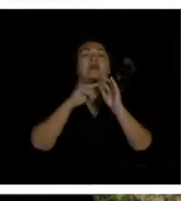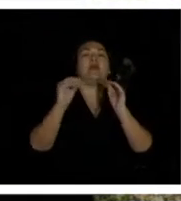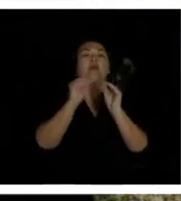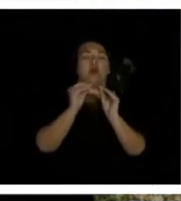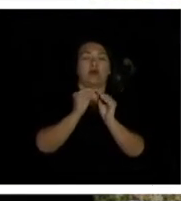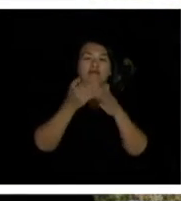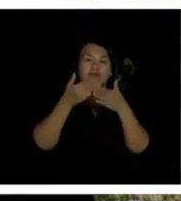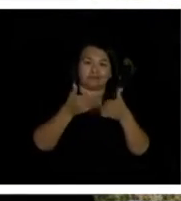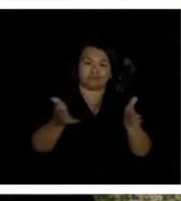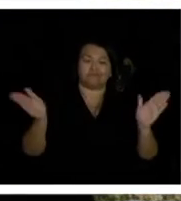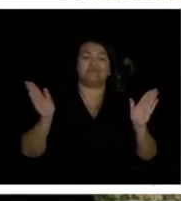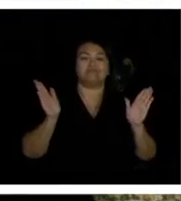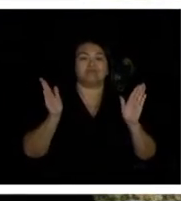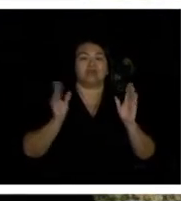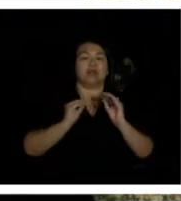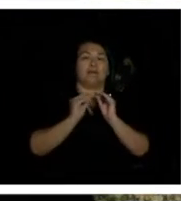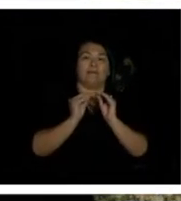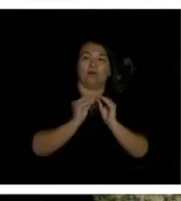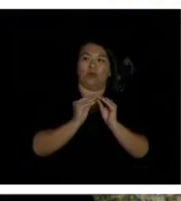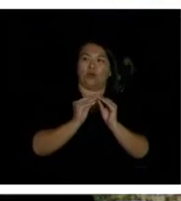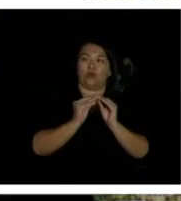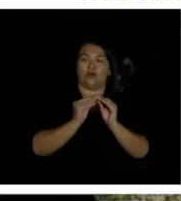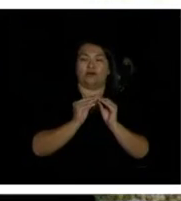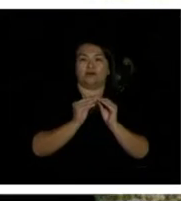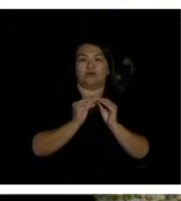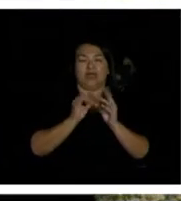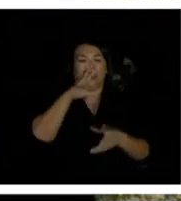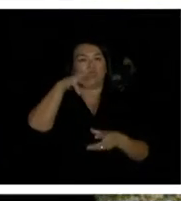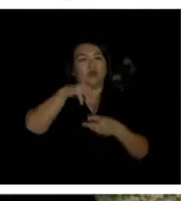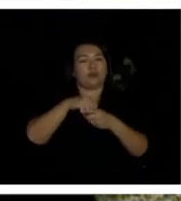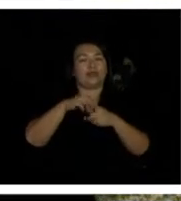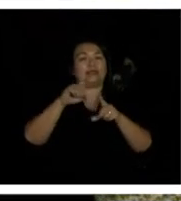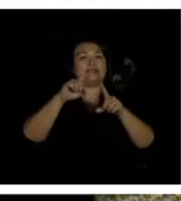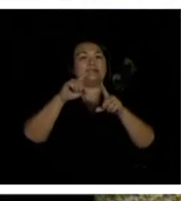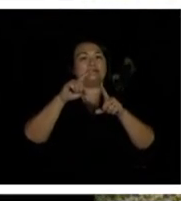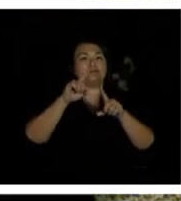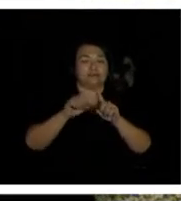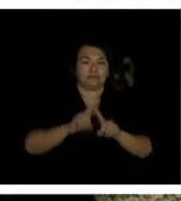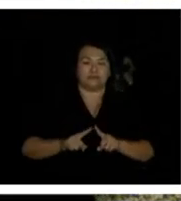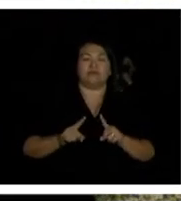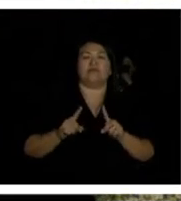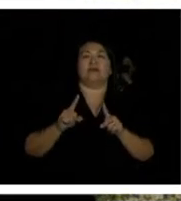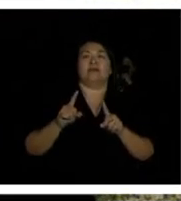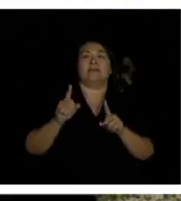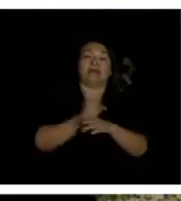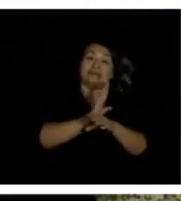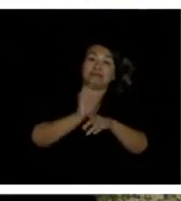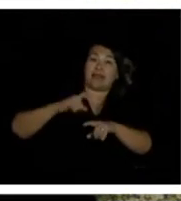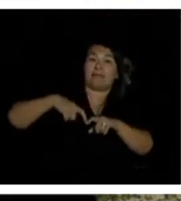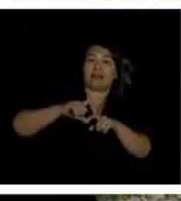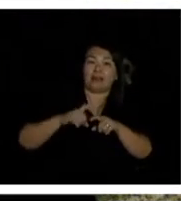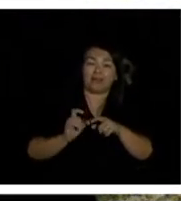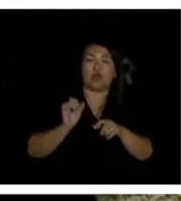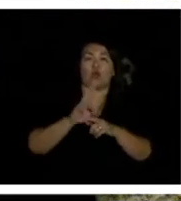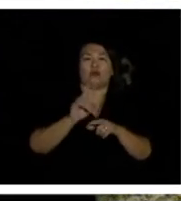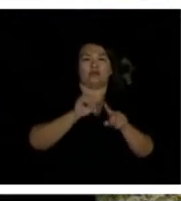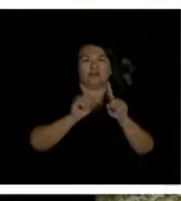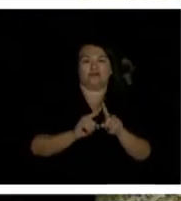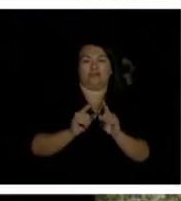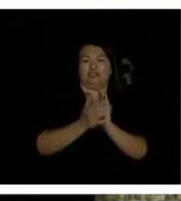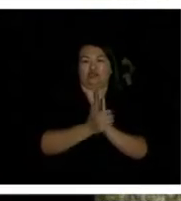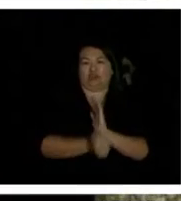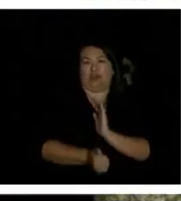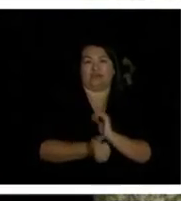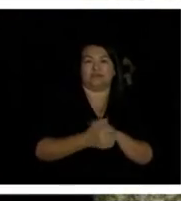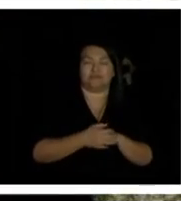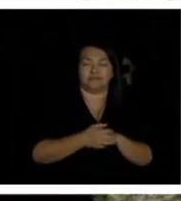a wider kind of net, casting a wider net, and including those kind of businesses like plumbing and trades, right? Absolutely. Thank you